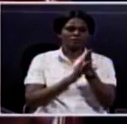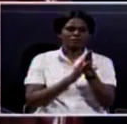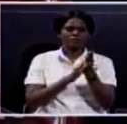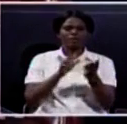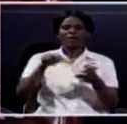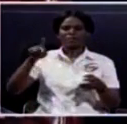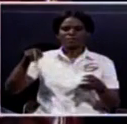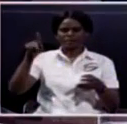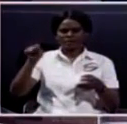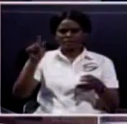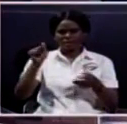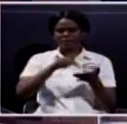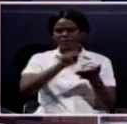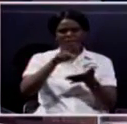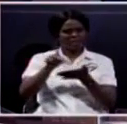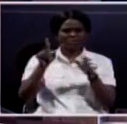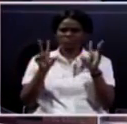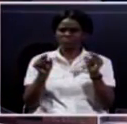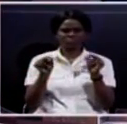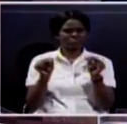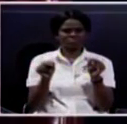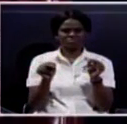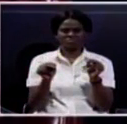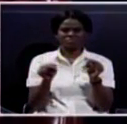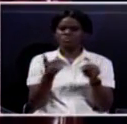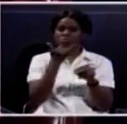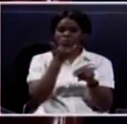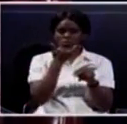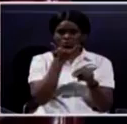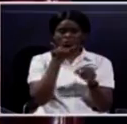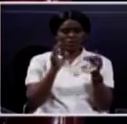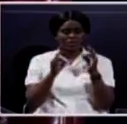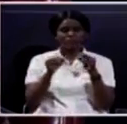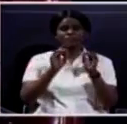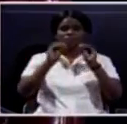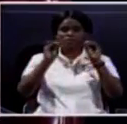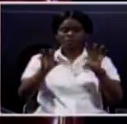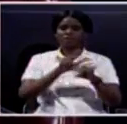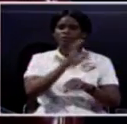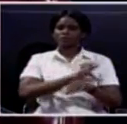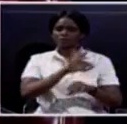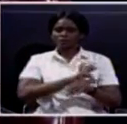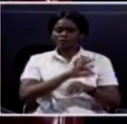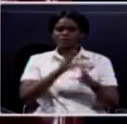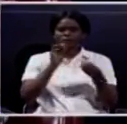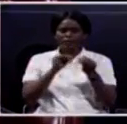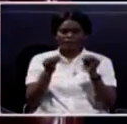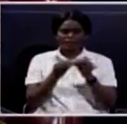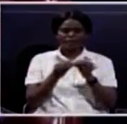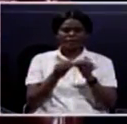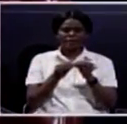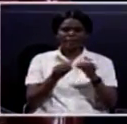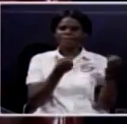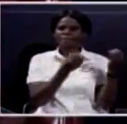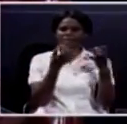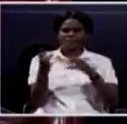on PTA. There shouldn't be any You have need. schools that have. That is wrong. That is wrong, because if we go by statistics, a lot of